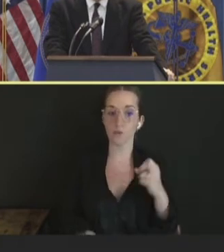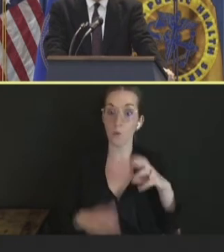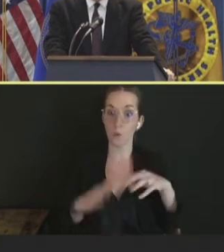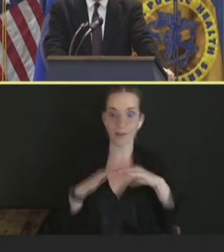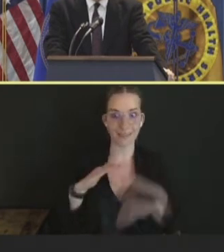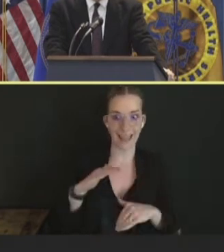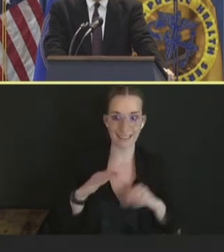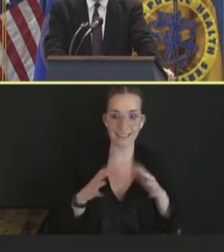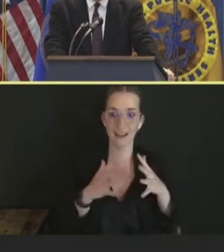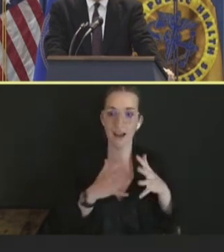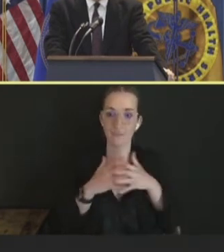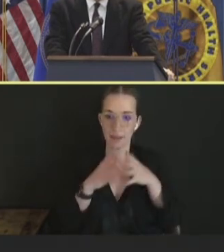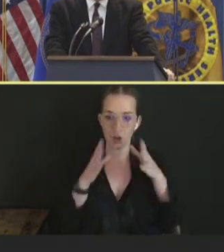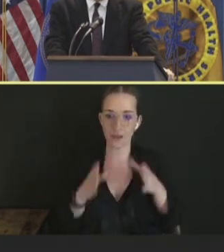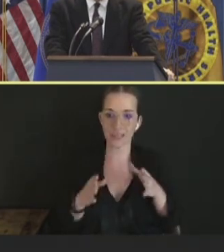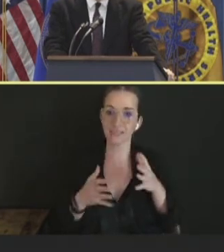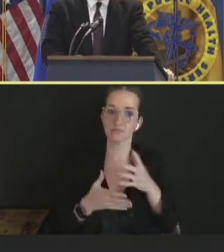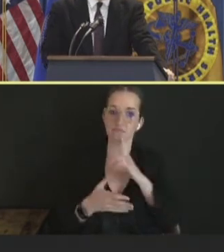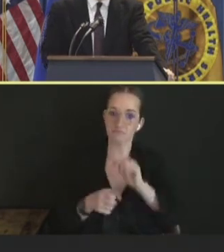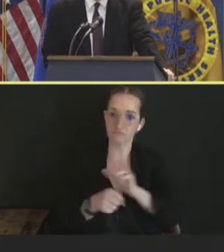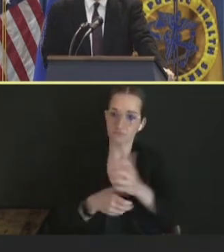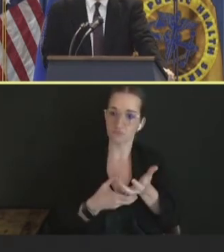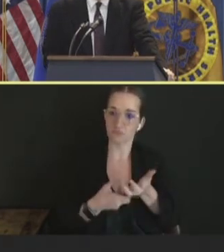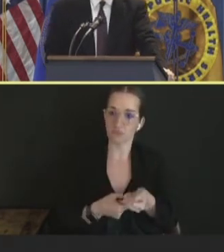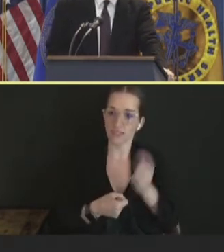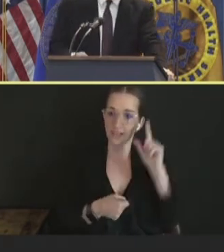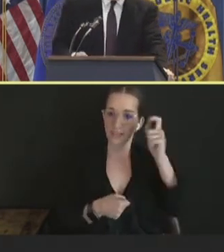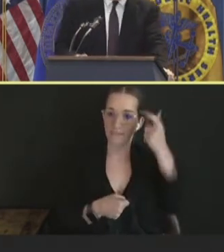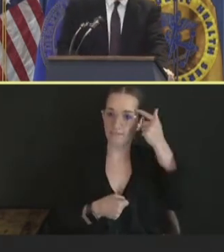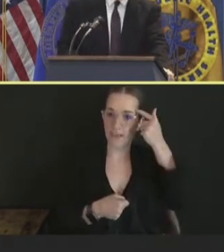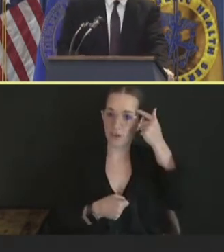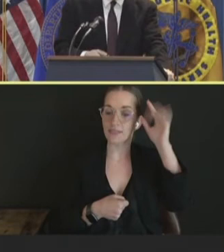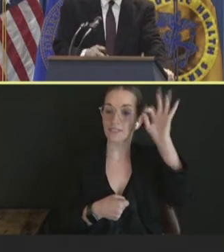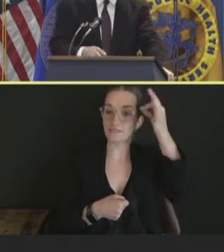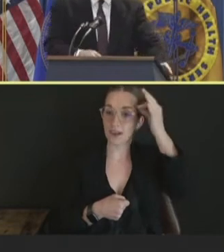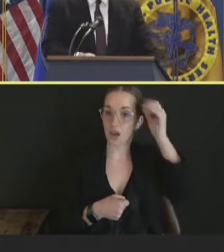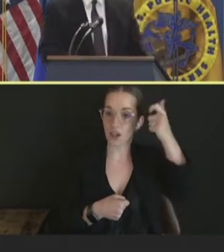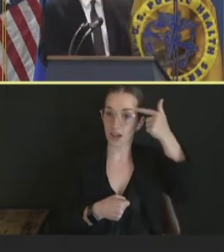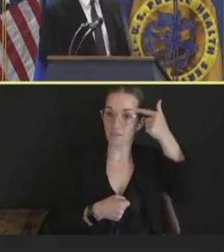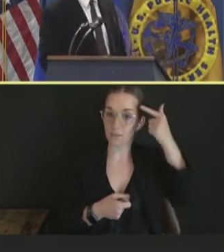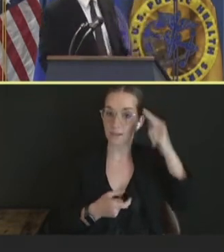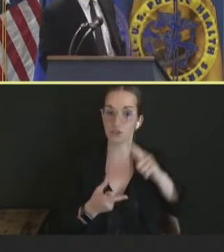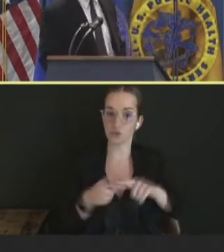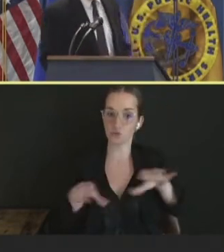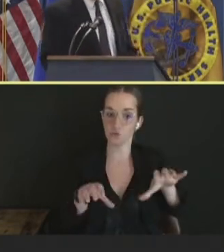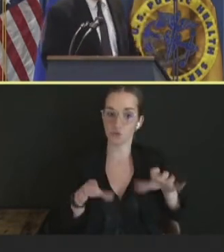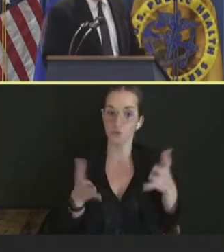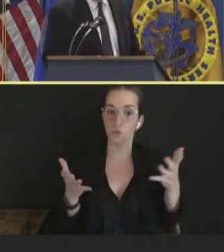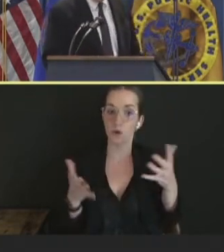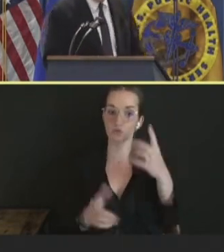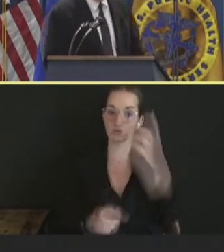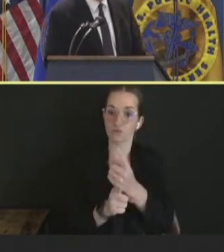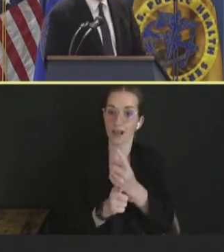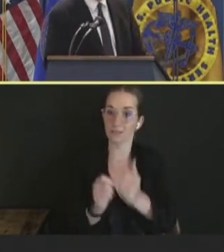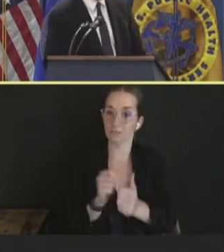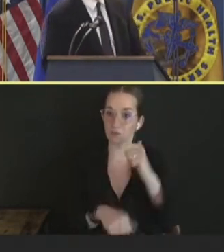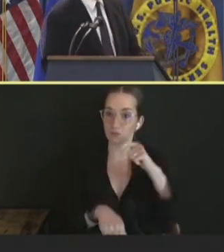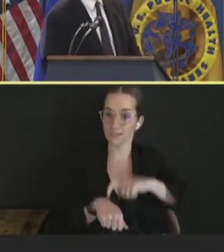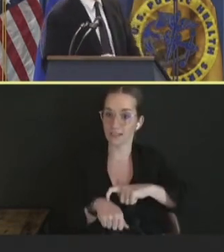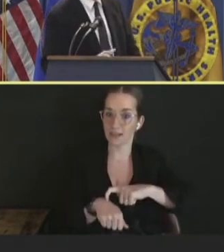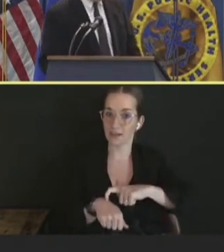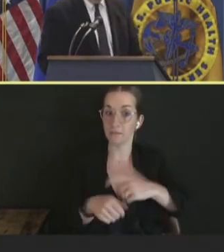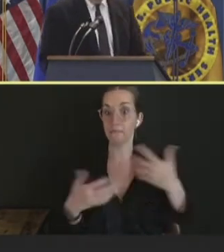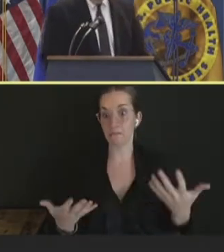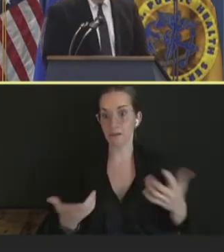to do what's right just about always or most of the time. So to improve that trust, we made the following